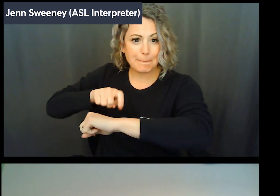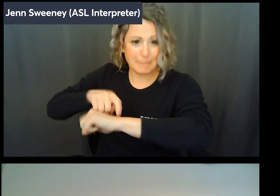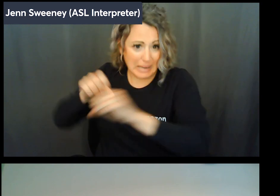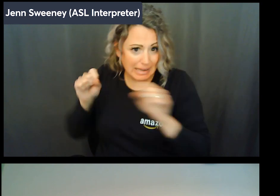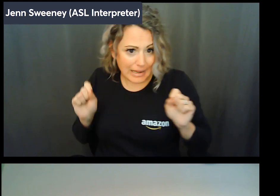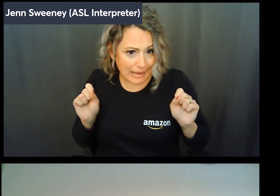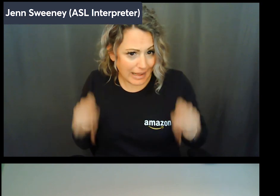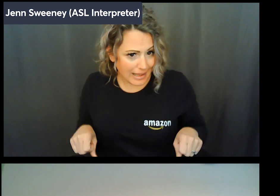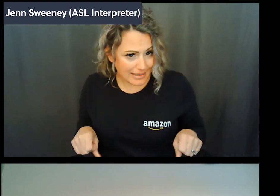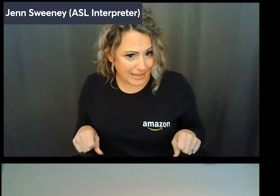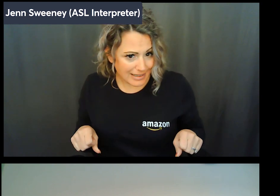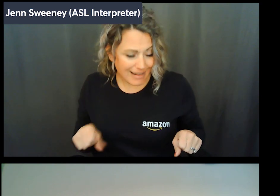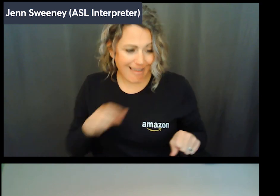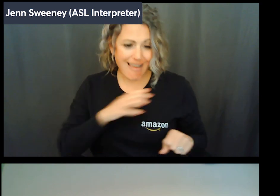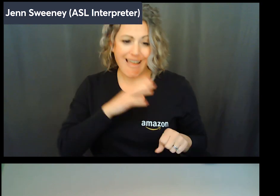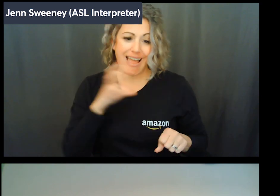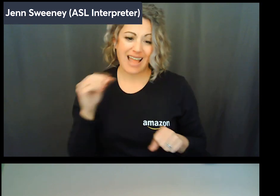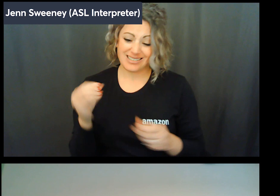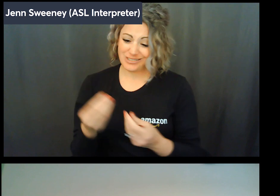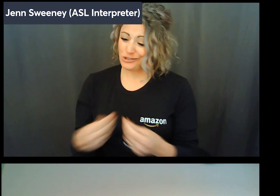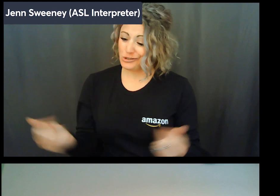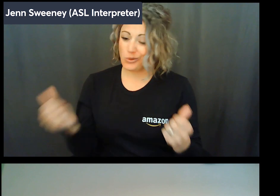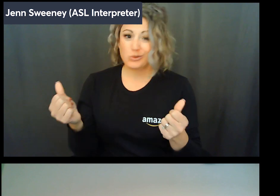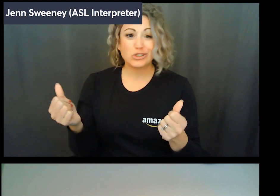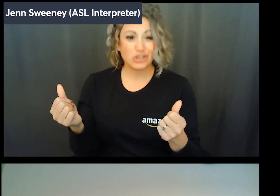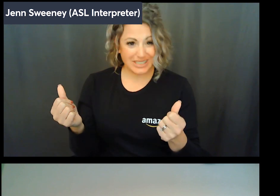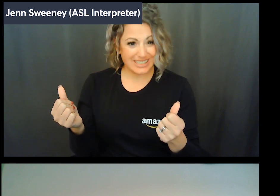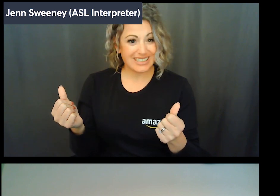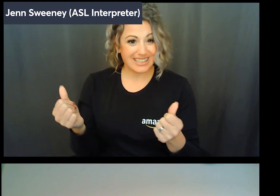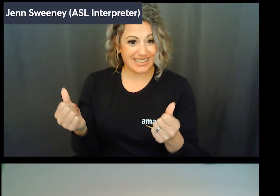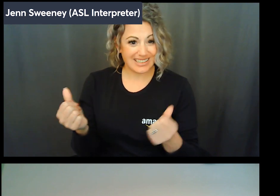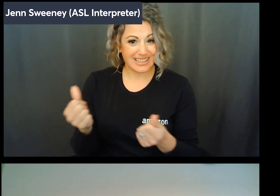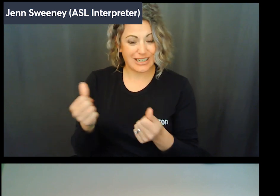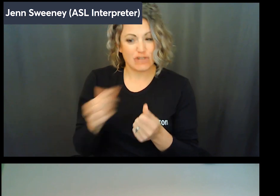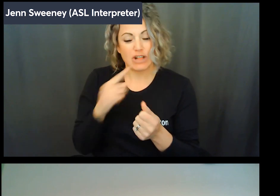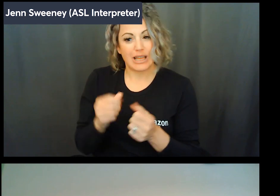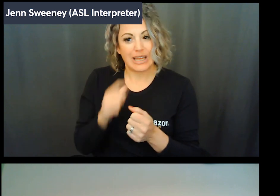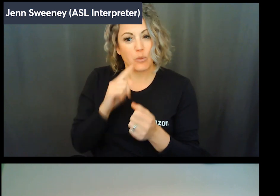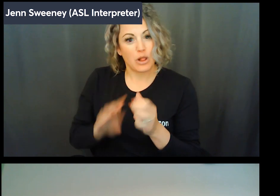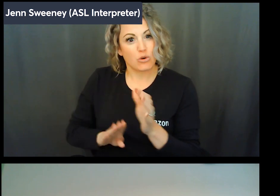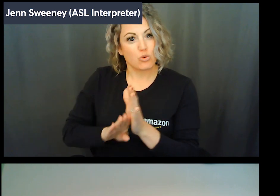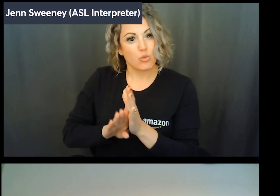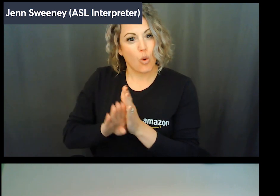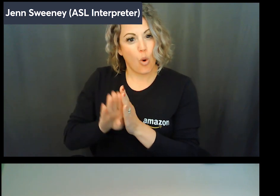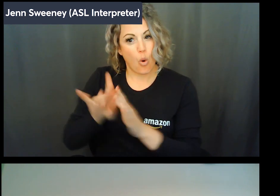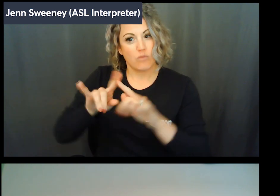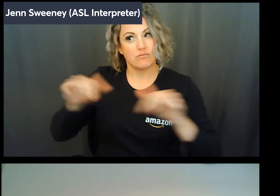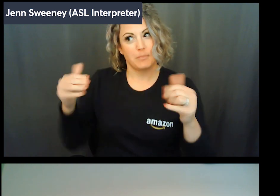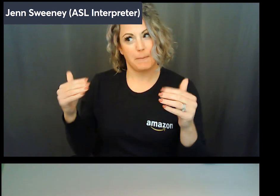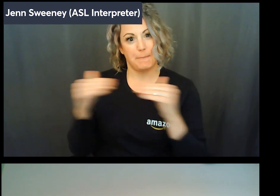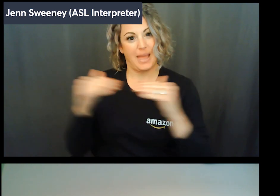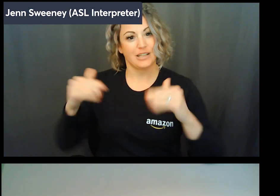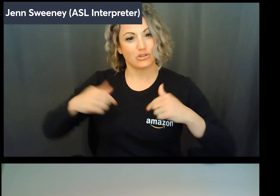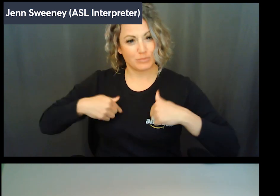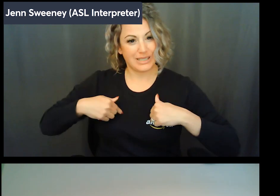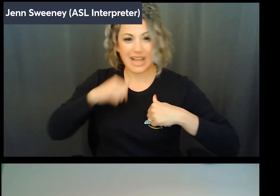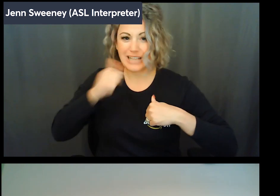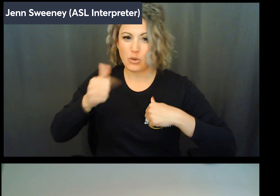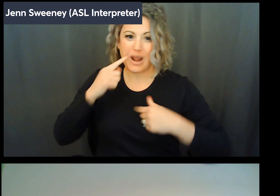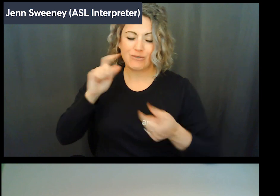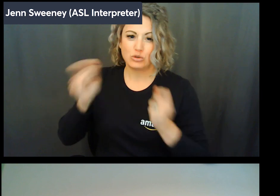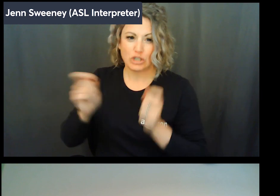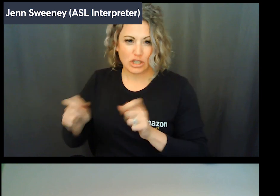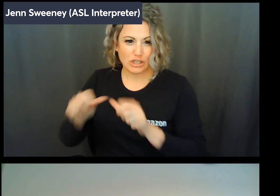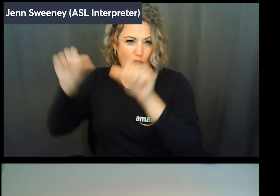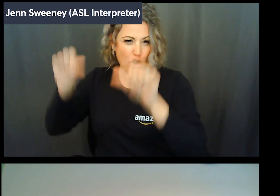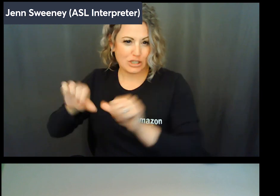Yeah. and the solution grows with me, and I don't have to completely rebuild things from scratch on a different architecture now. Yeah, Absolutely. I